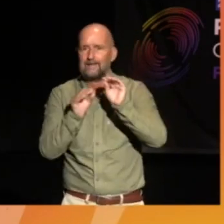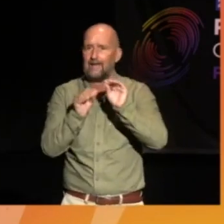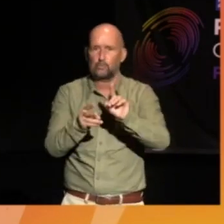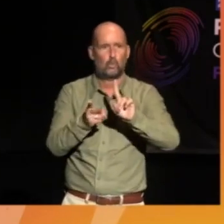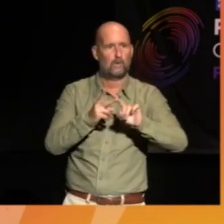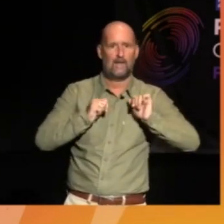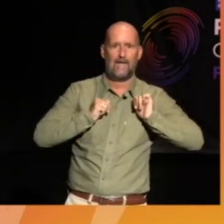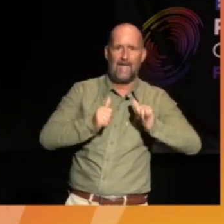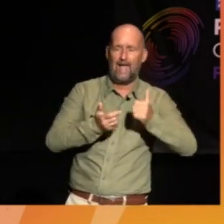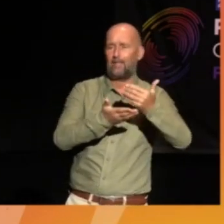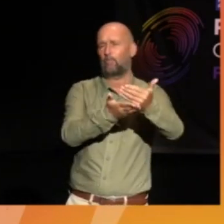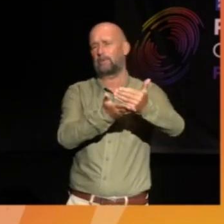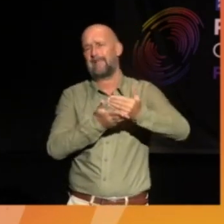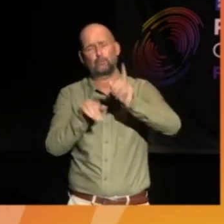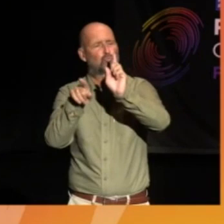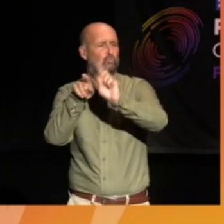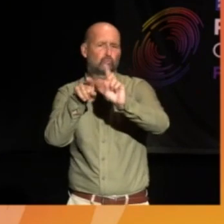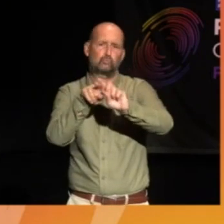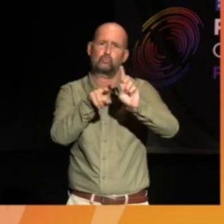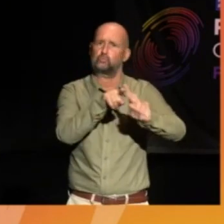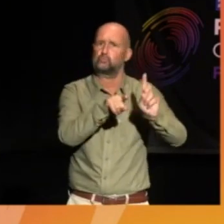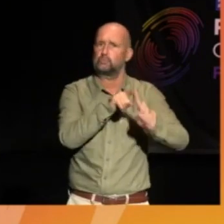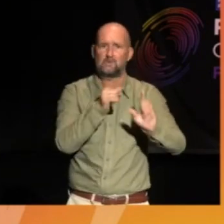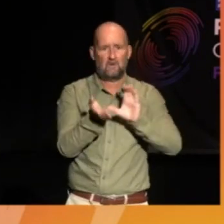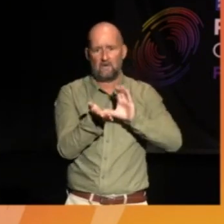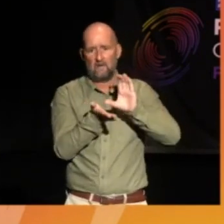healthcare, protection.